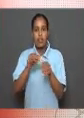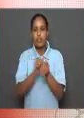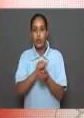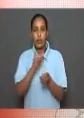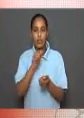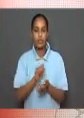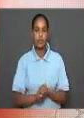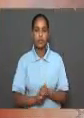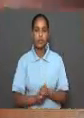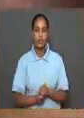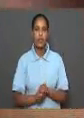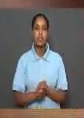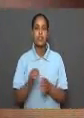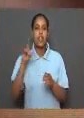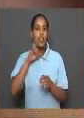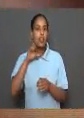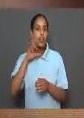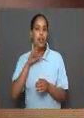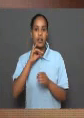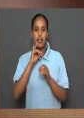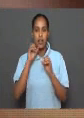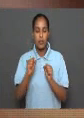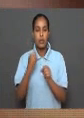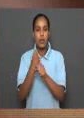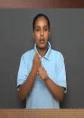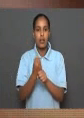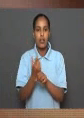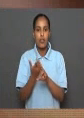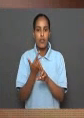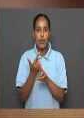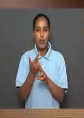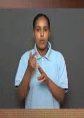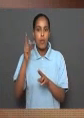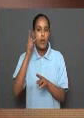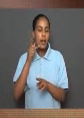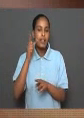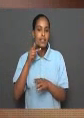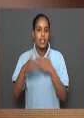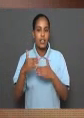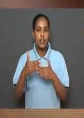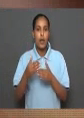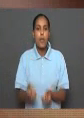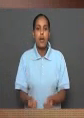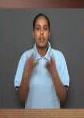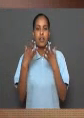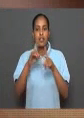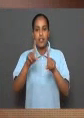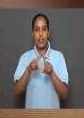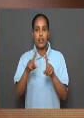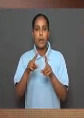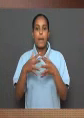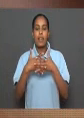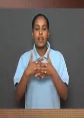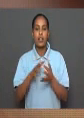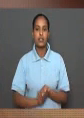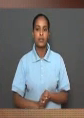deformation. Synthetic rubber can be made from the polymerization of many